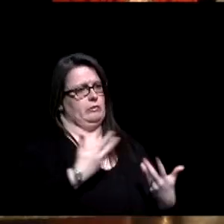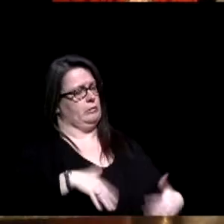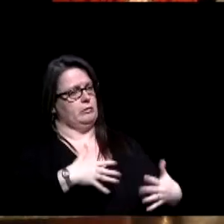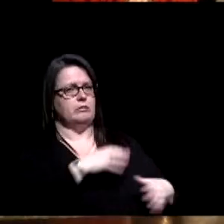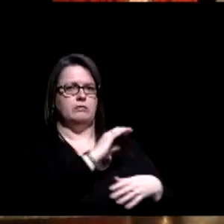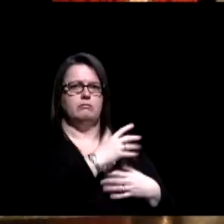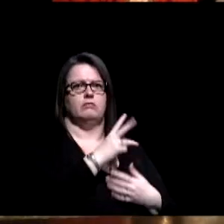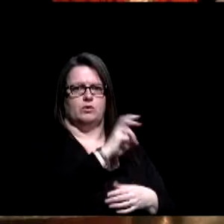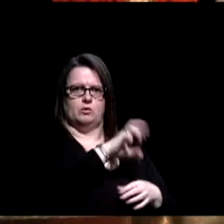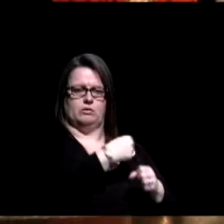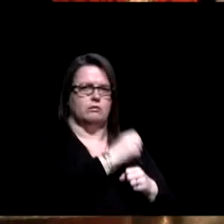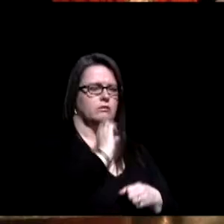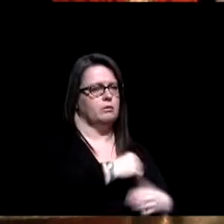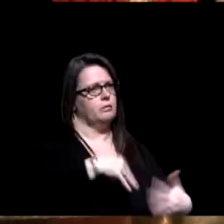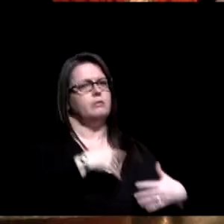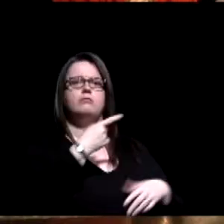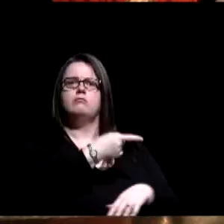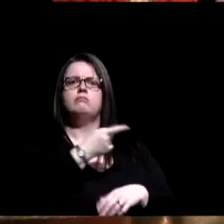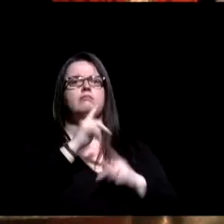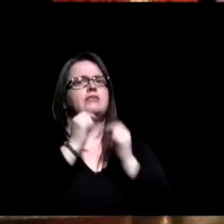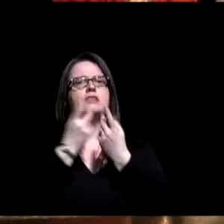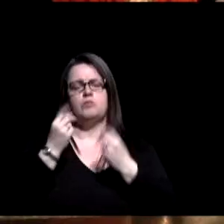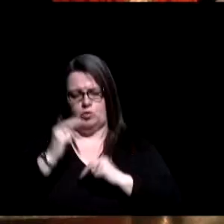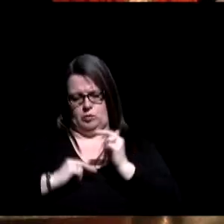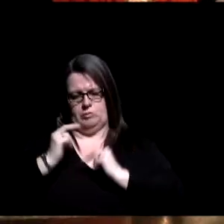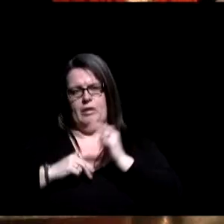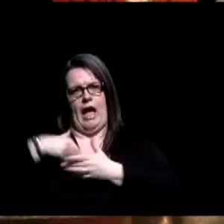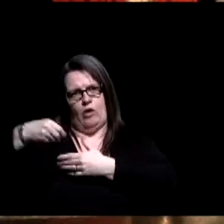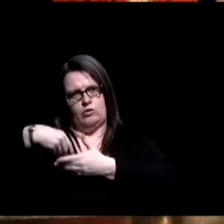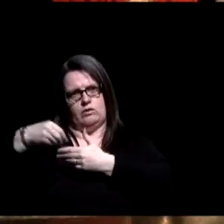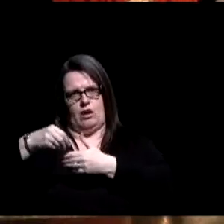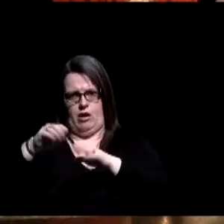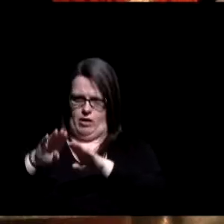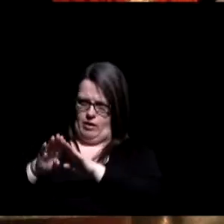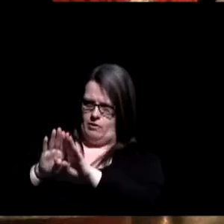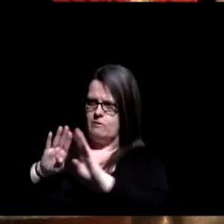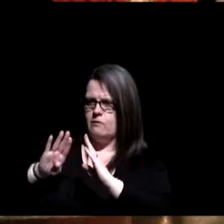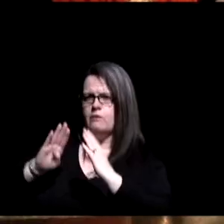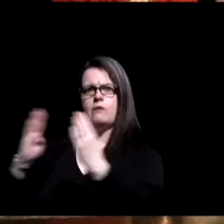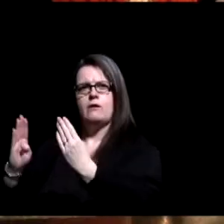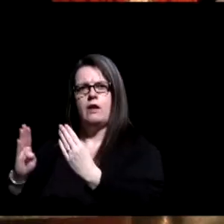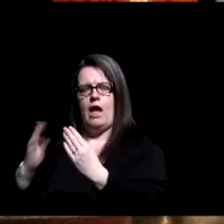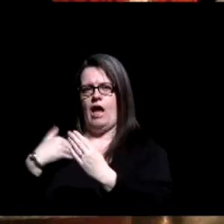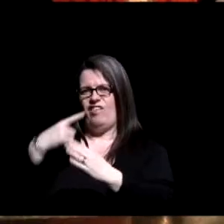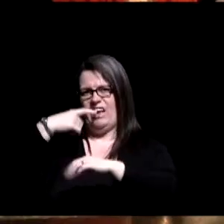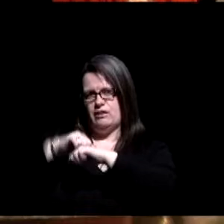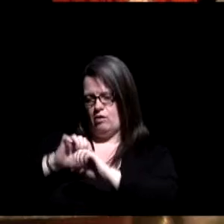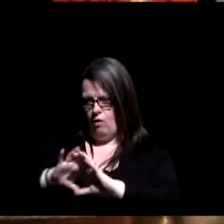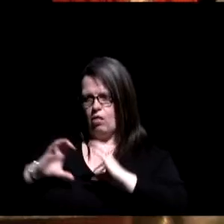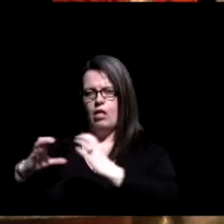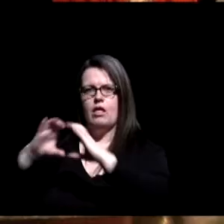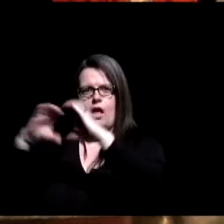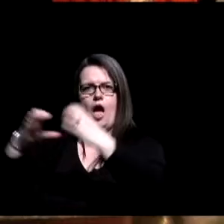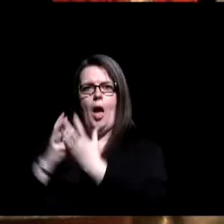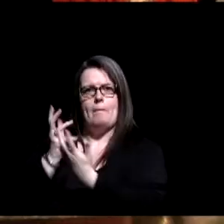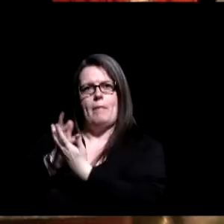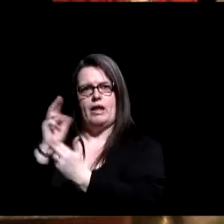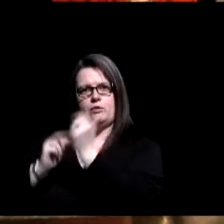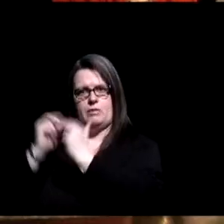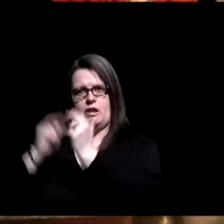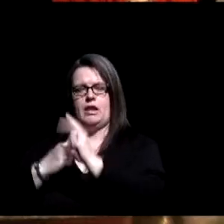lift on the outside of the building, encased in matching stone, and used existing windows to provide accessibility to